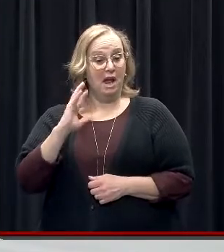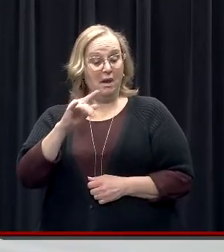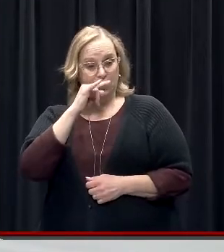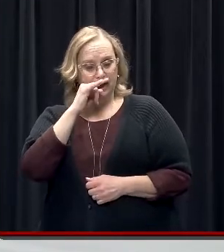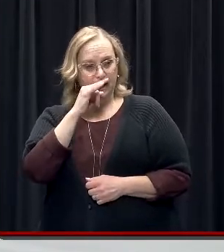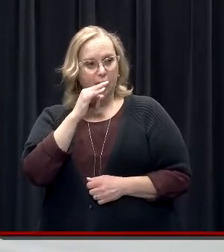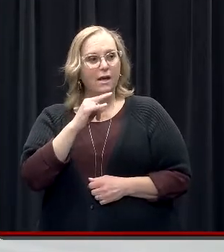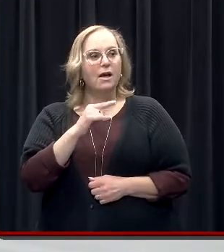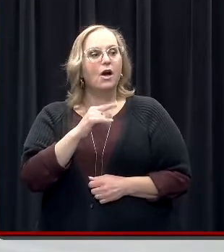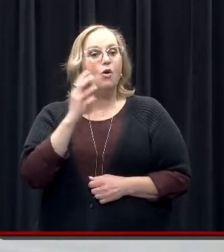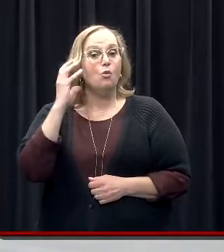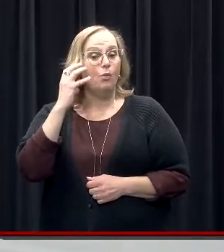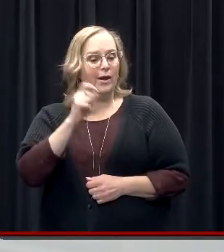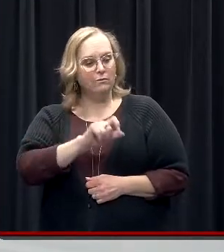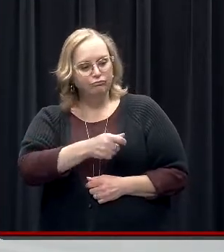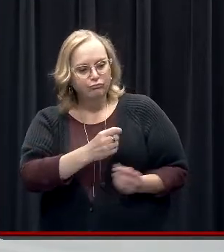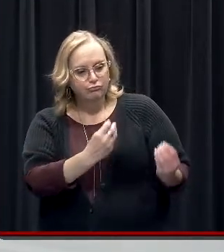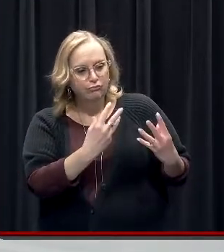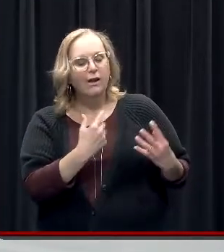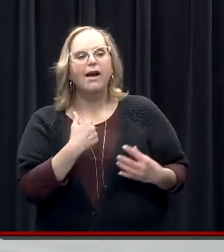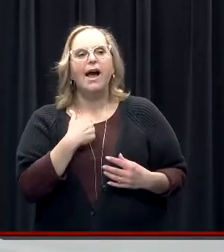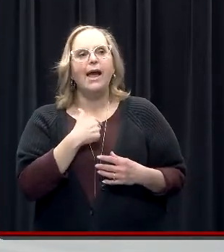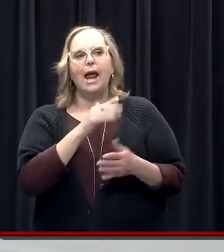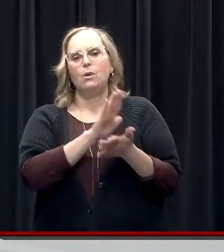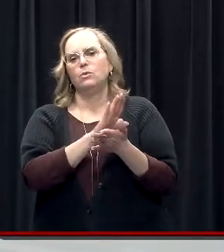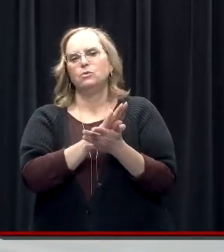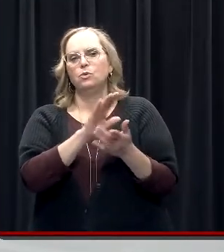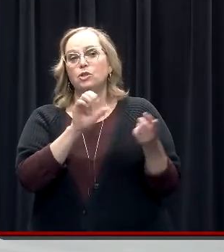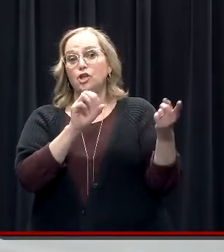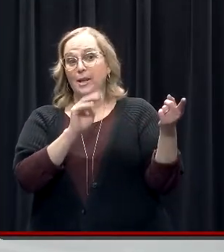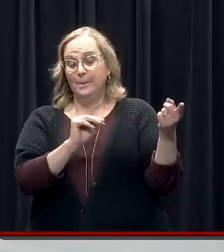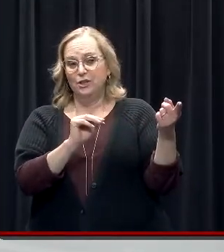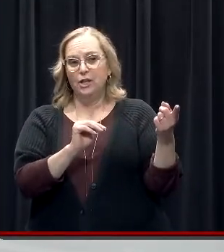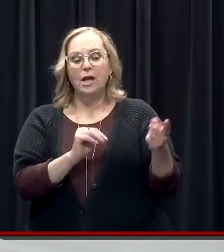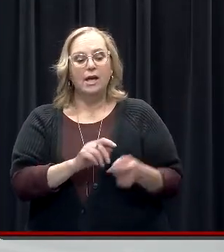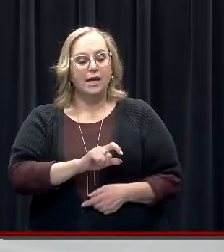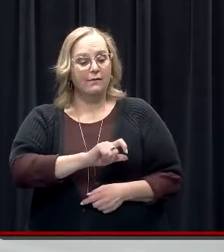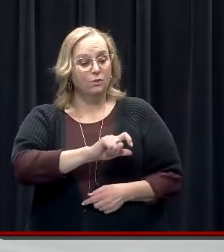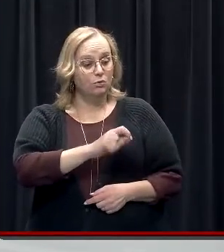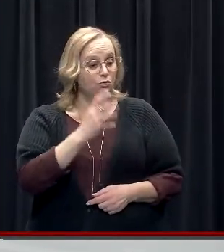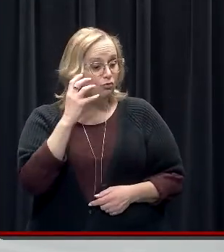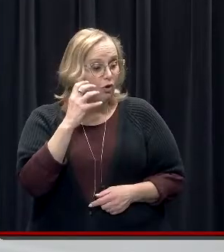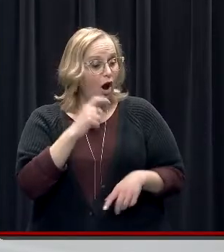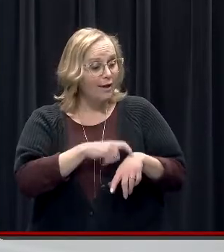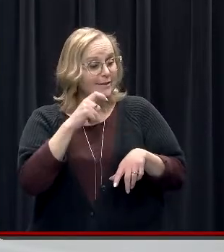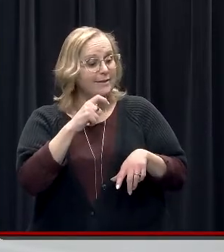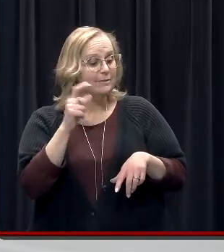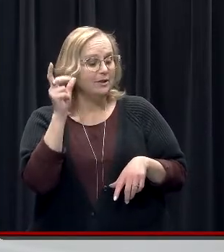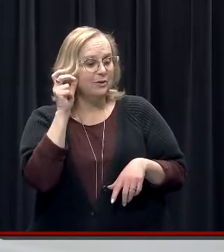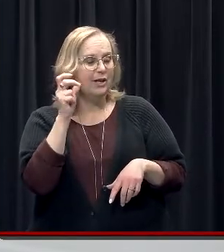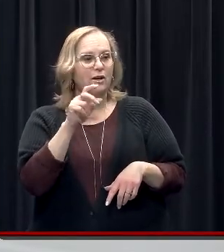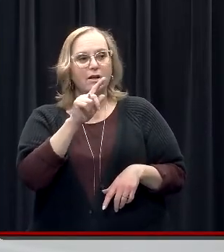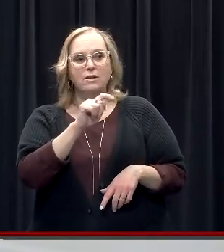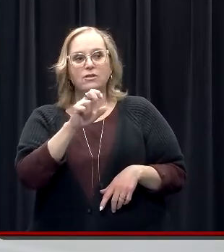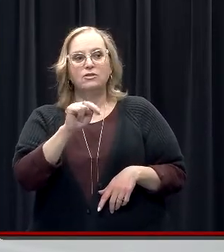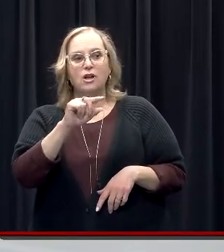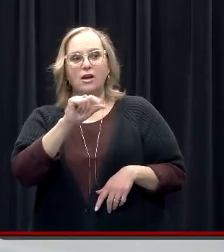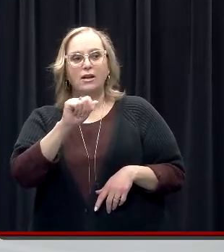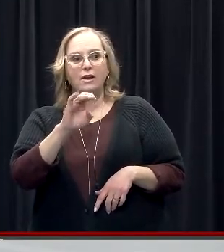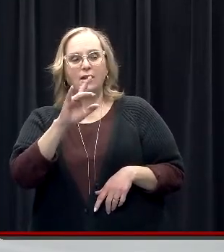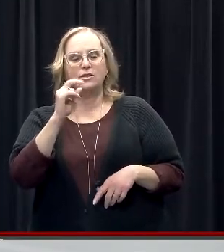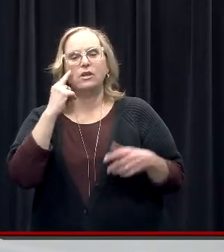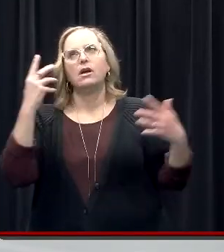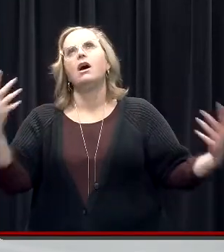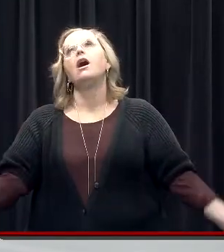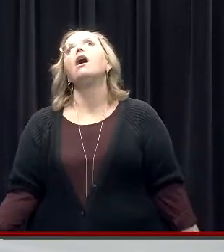on the radio, and I went to school in the Shawnee Mission District, and if you turned the radio on time, just in time to hear Tonganoxie, you're like, oh my